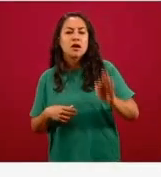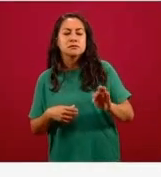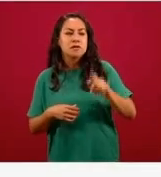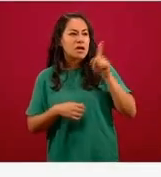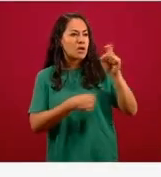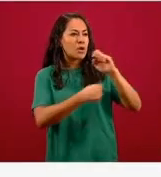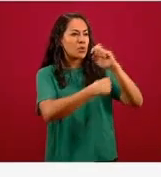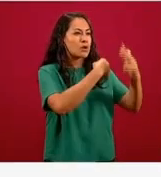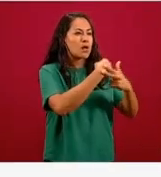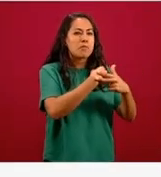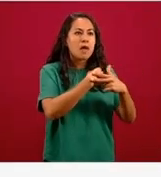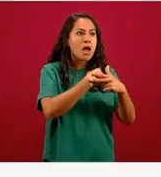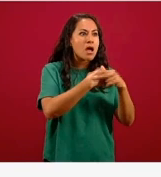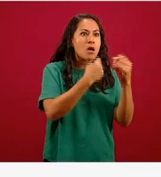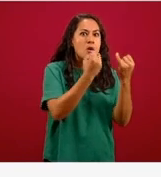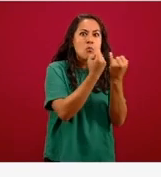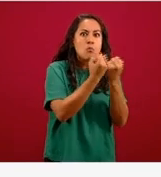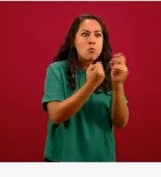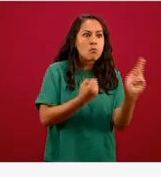Remember that the